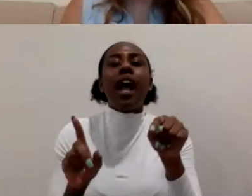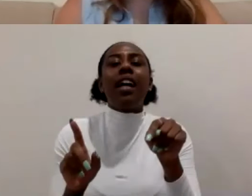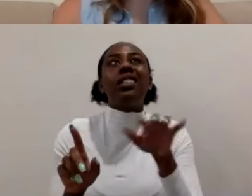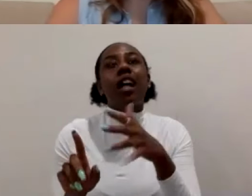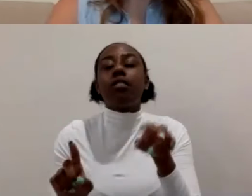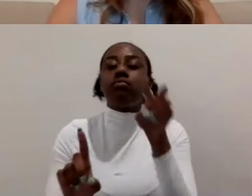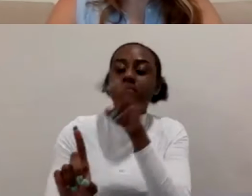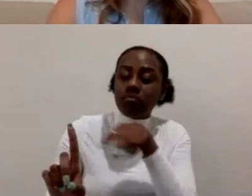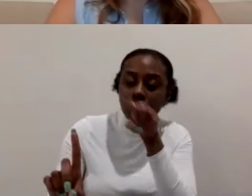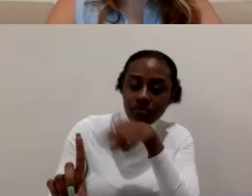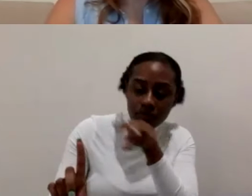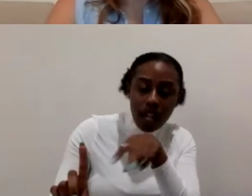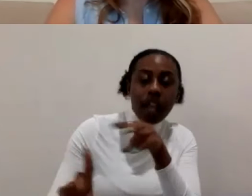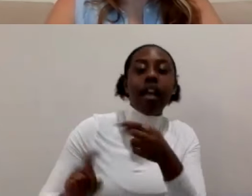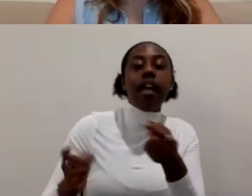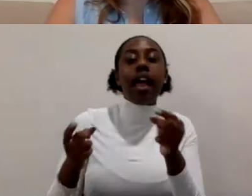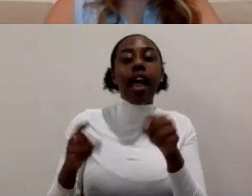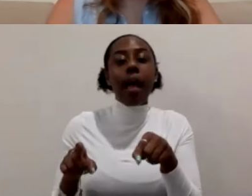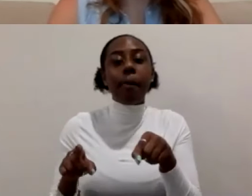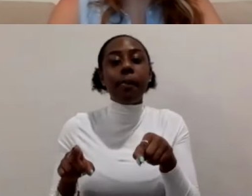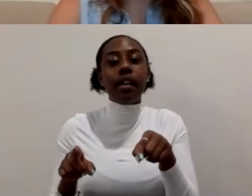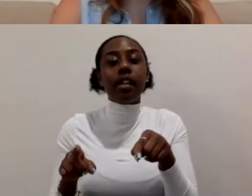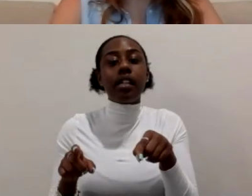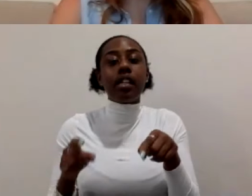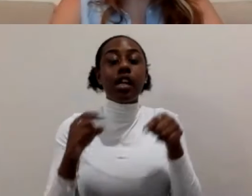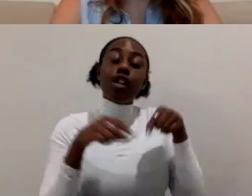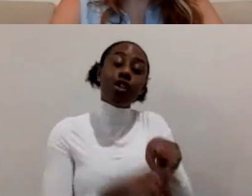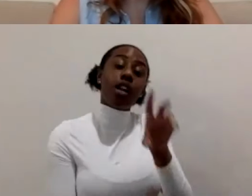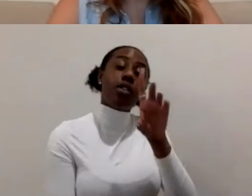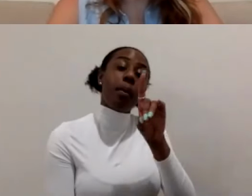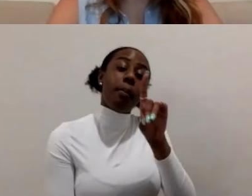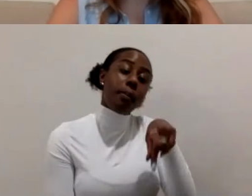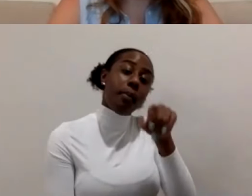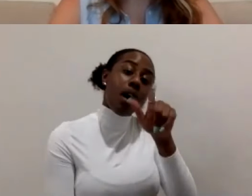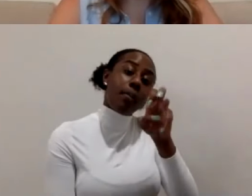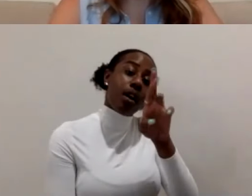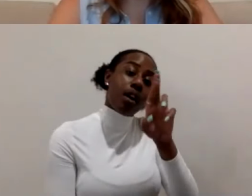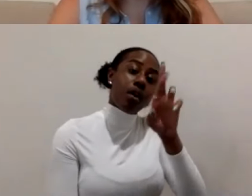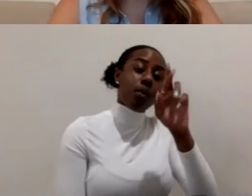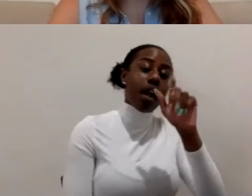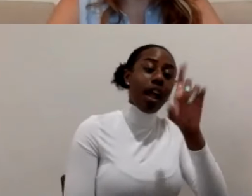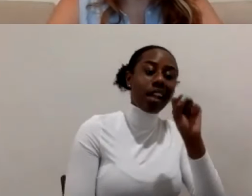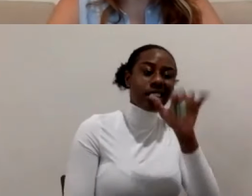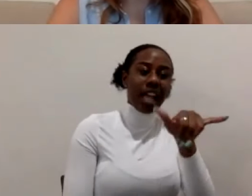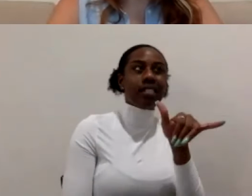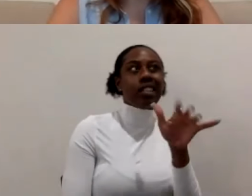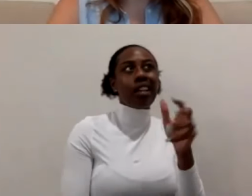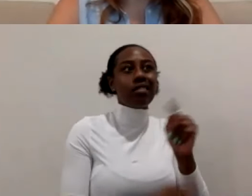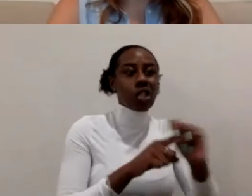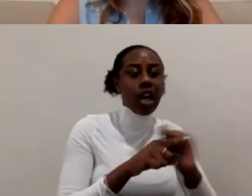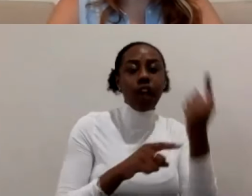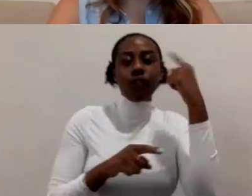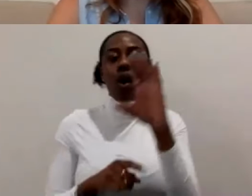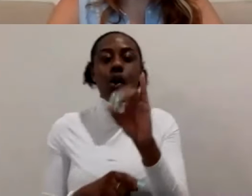that happened around like the Palmer raids was kind of like the training ground for what COINTELPRO became later on. They